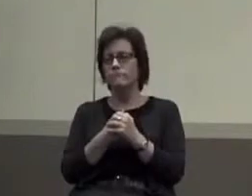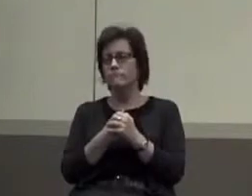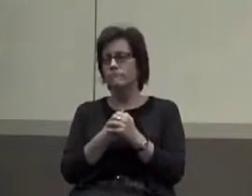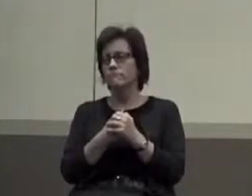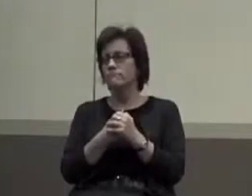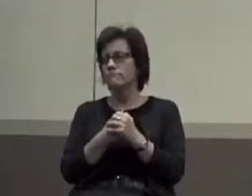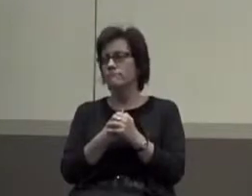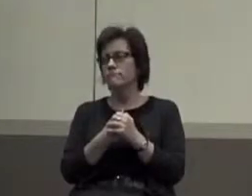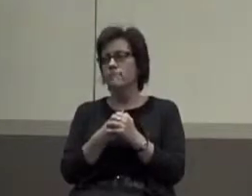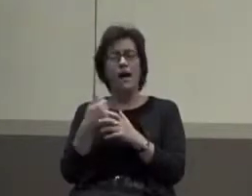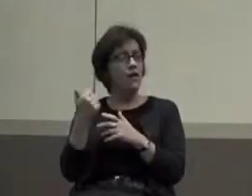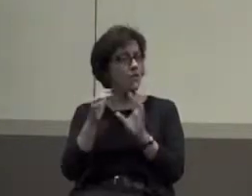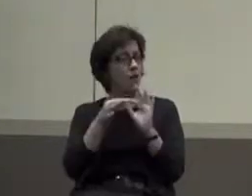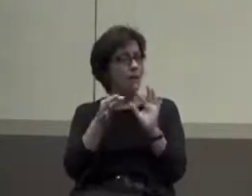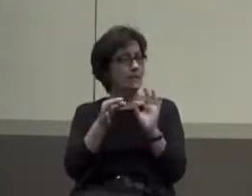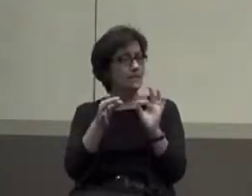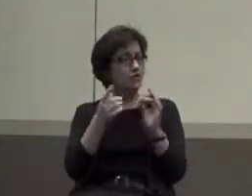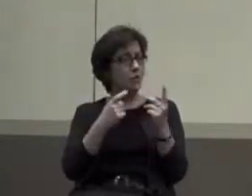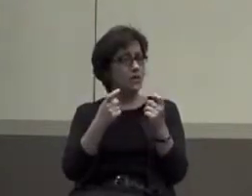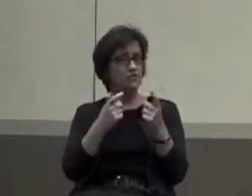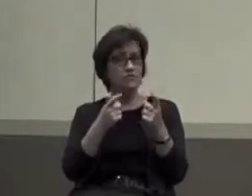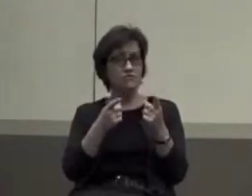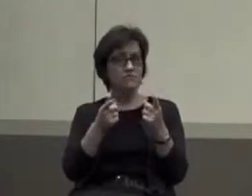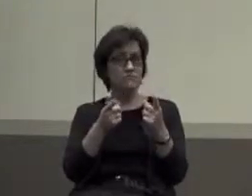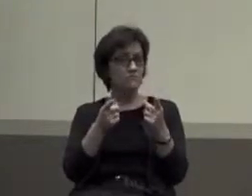Any other comments or questions?